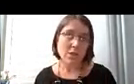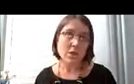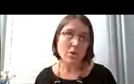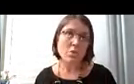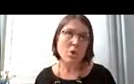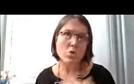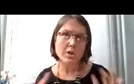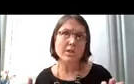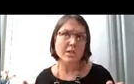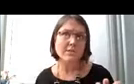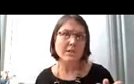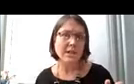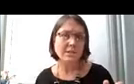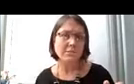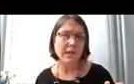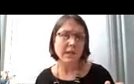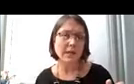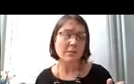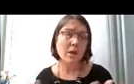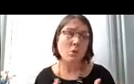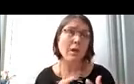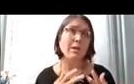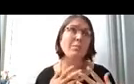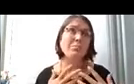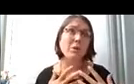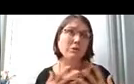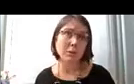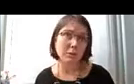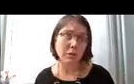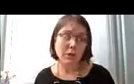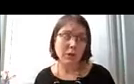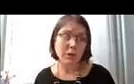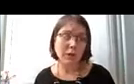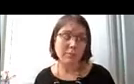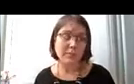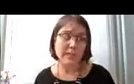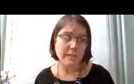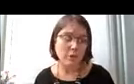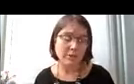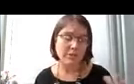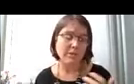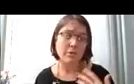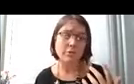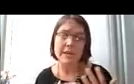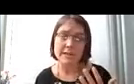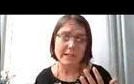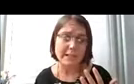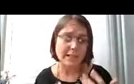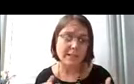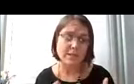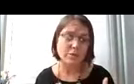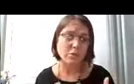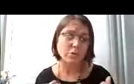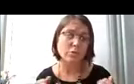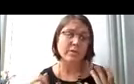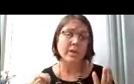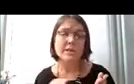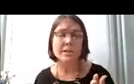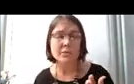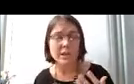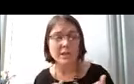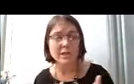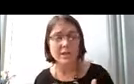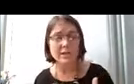learners. So who can deliver this lesson plan? Well, a multiple stakeholders, so careers leads in